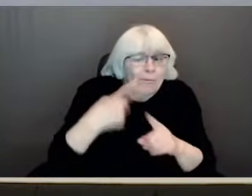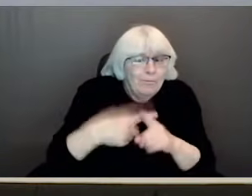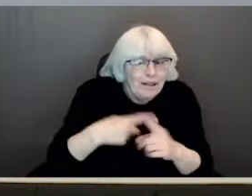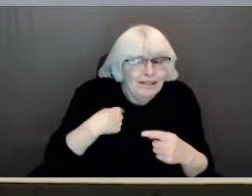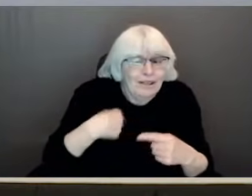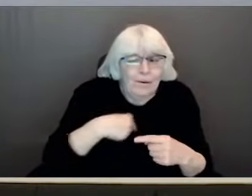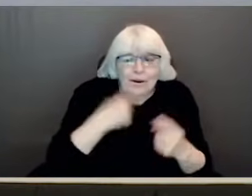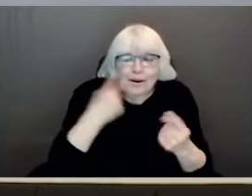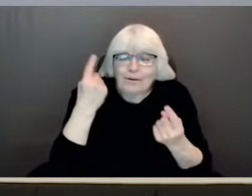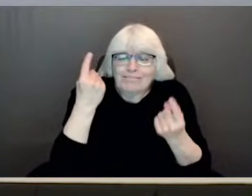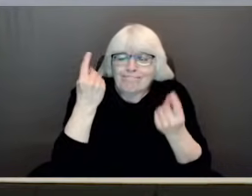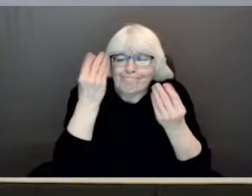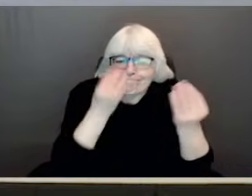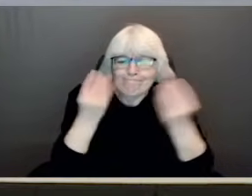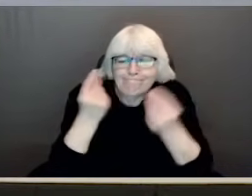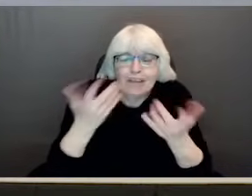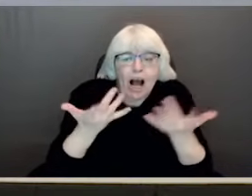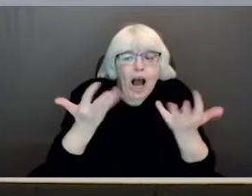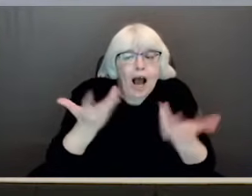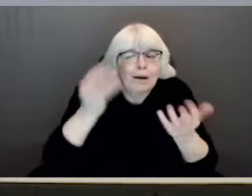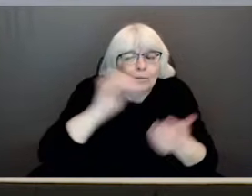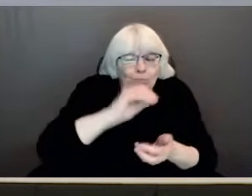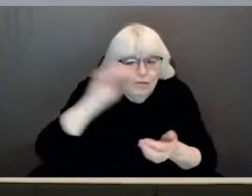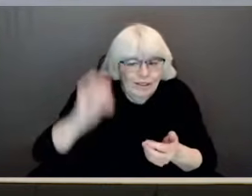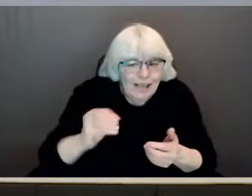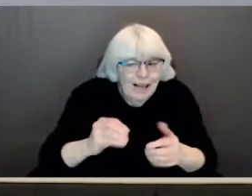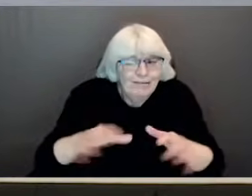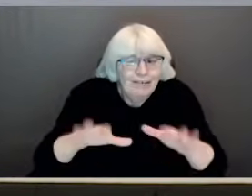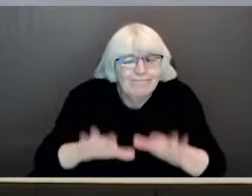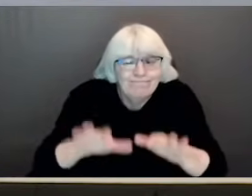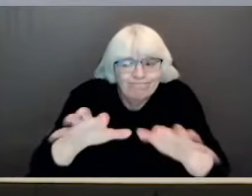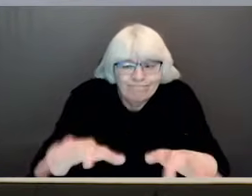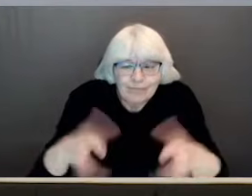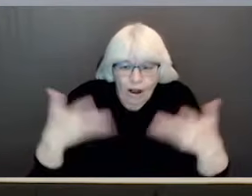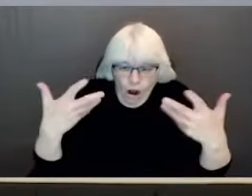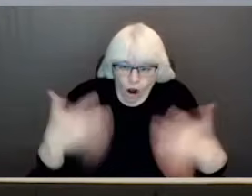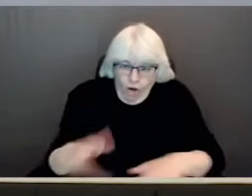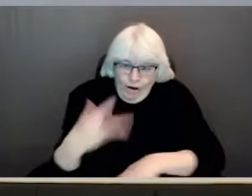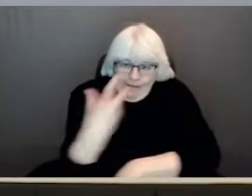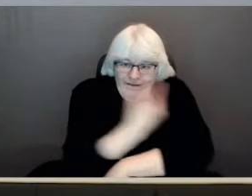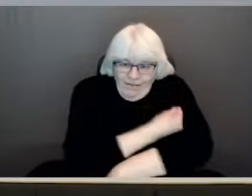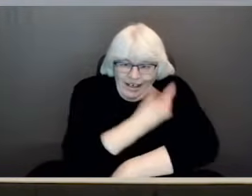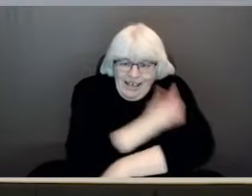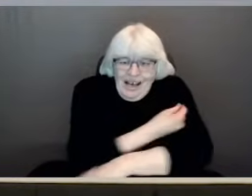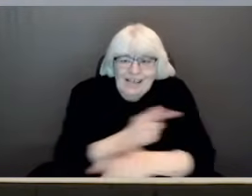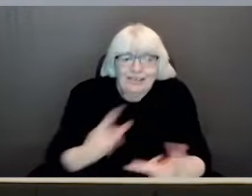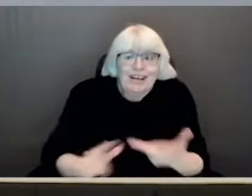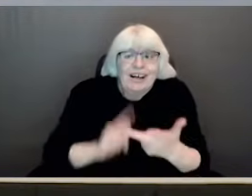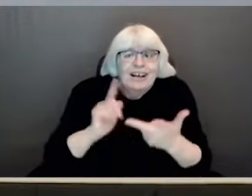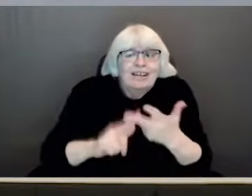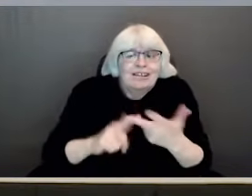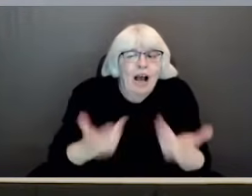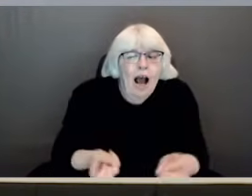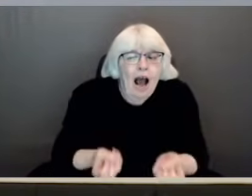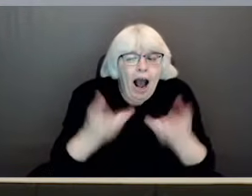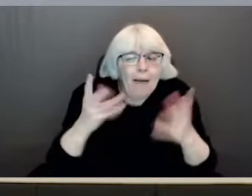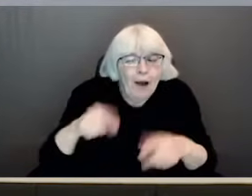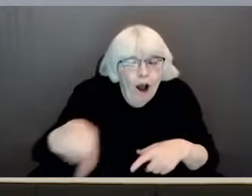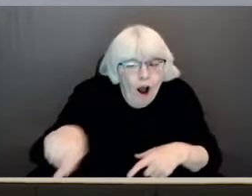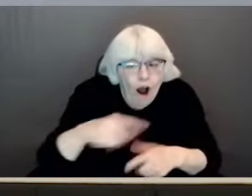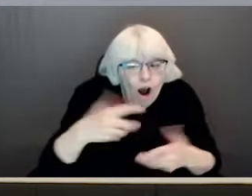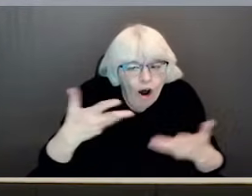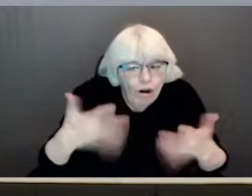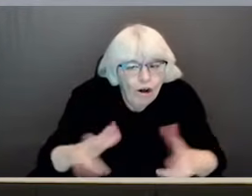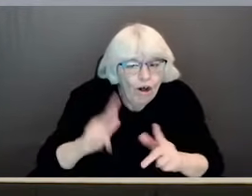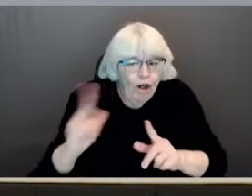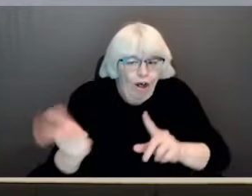protected, who are the most vulnerable with boosters, for instance, the residents in long-term care and community care. So there's a